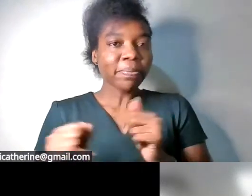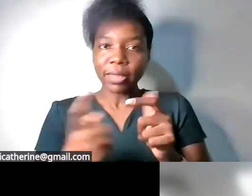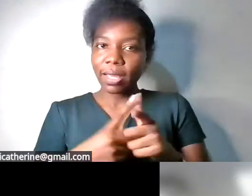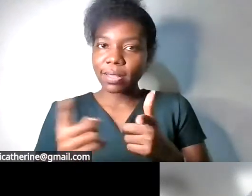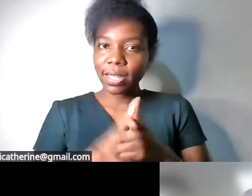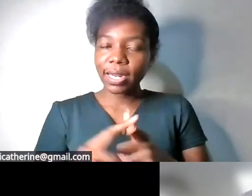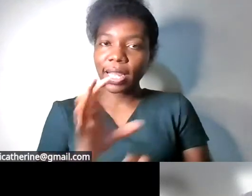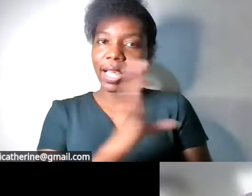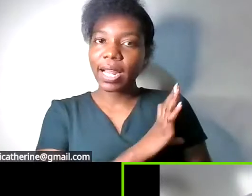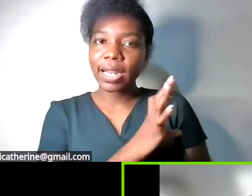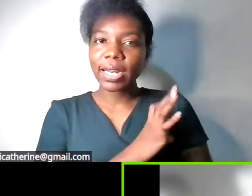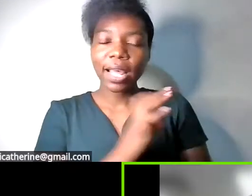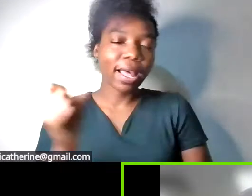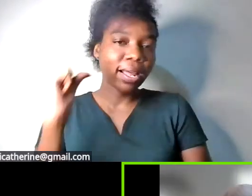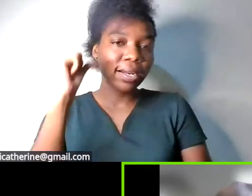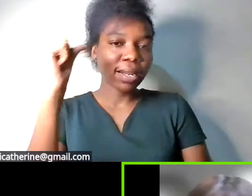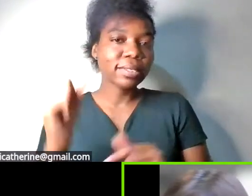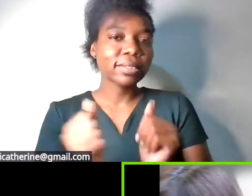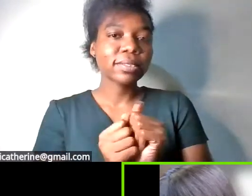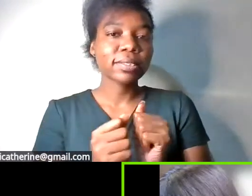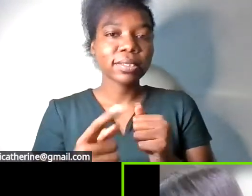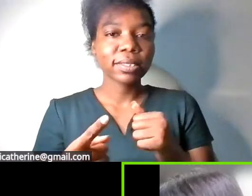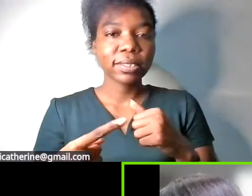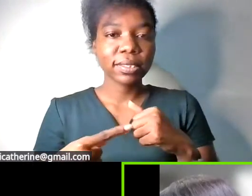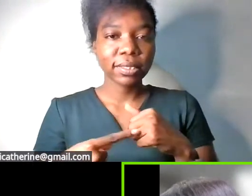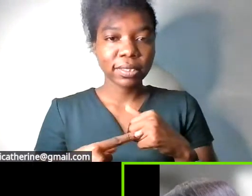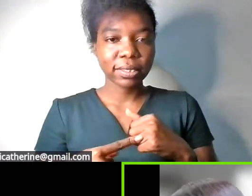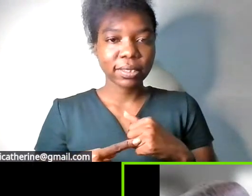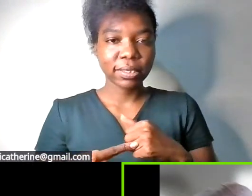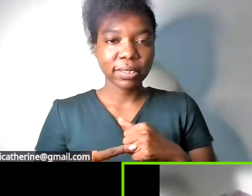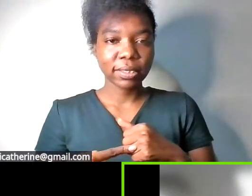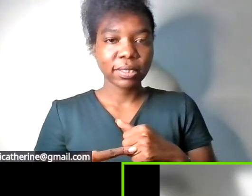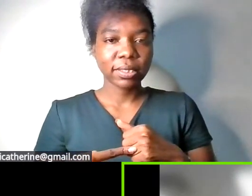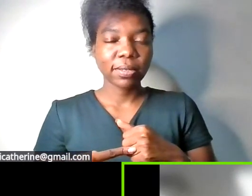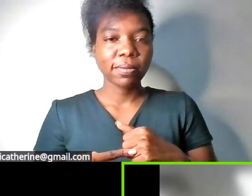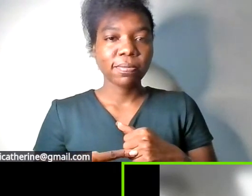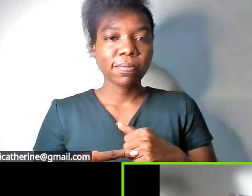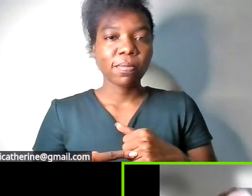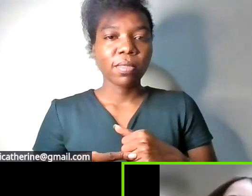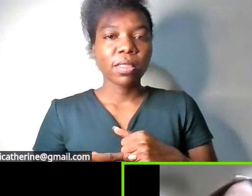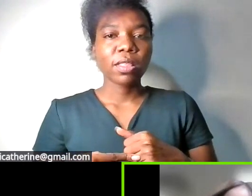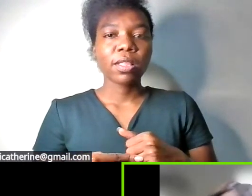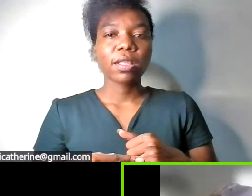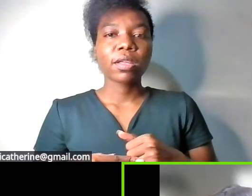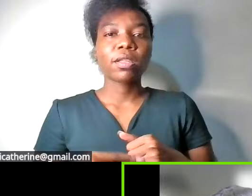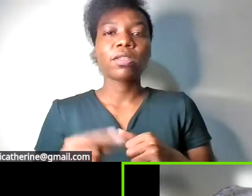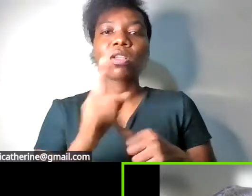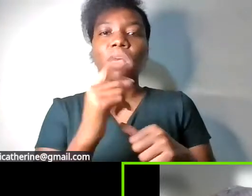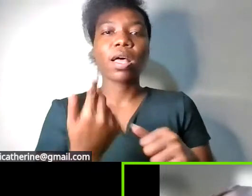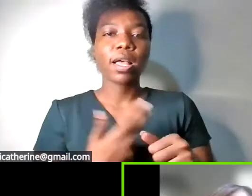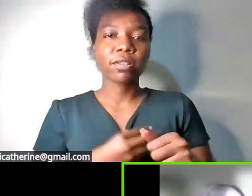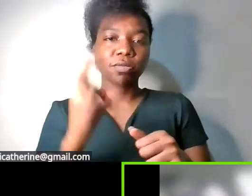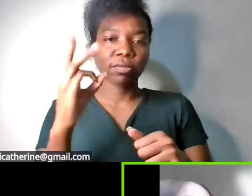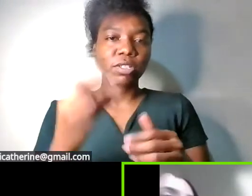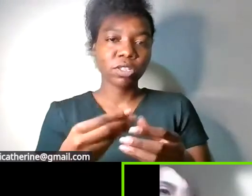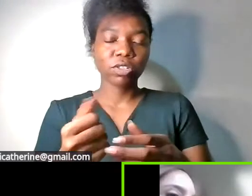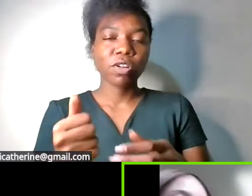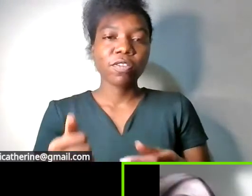considered 16. Brian, join in. Sure. So yeah, so we're gonna tackle this together. So